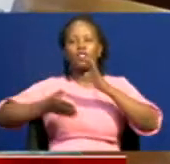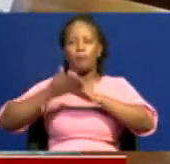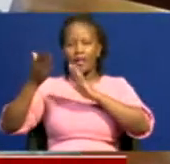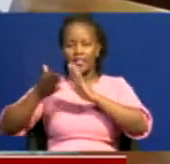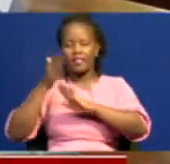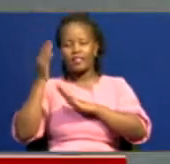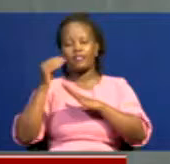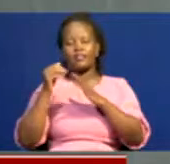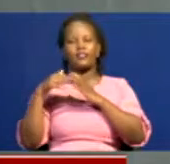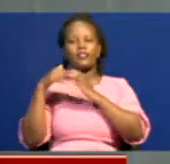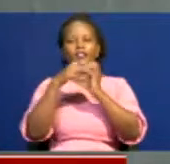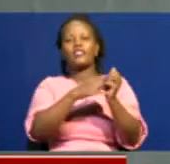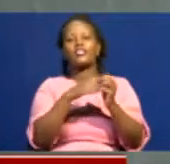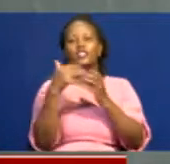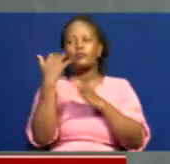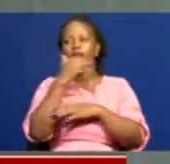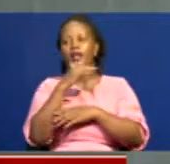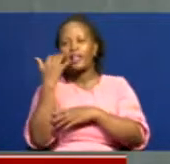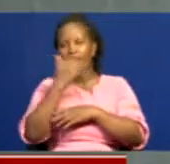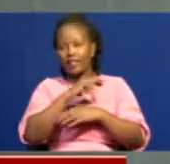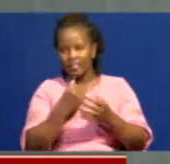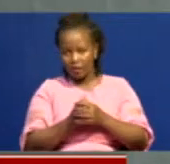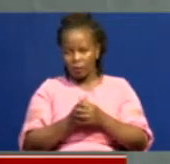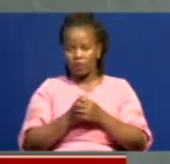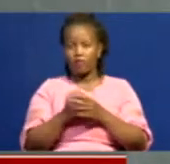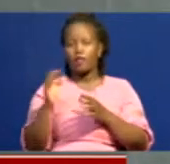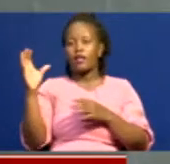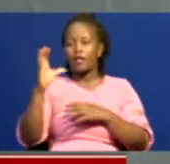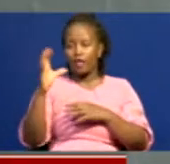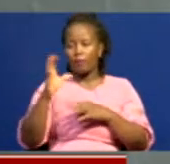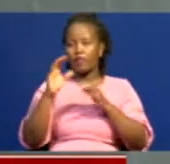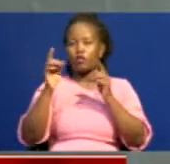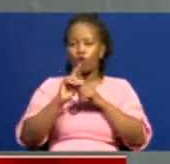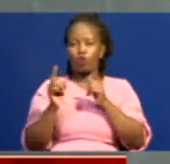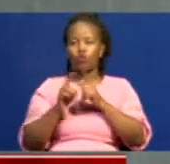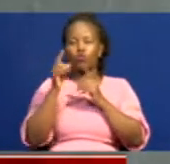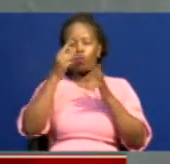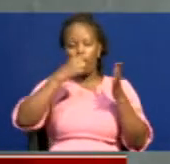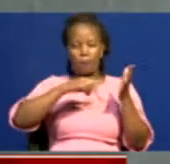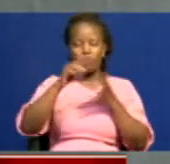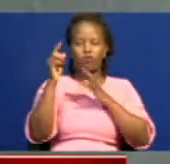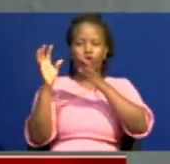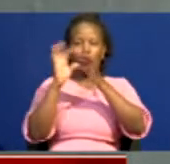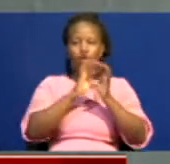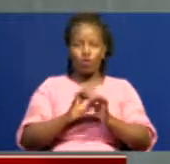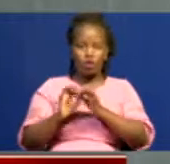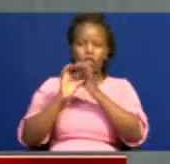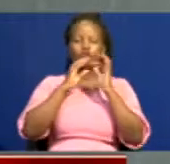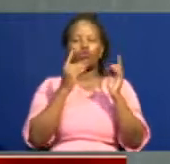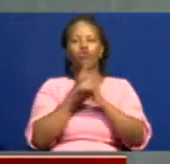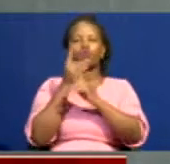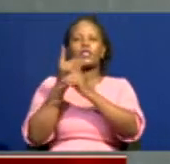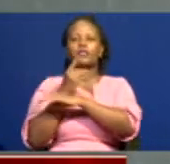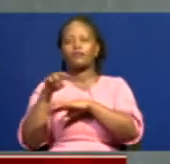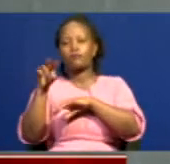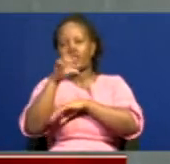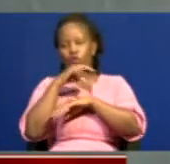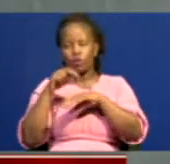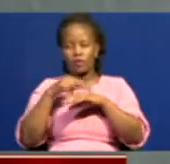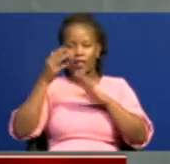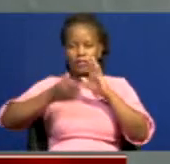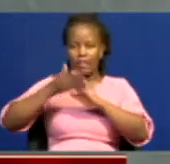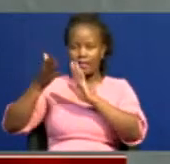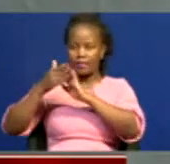Rigathi Gachagua. Cabinet also committed the coordination of all state efforts to the National Disaster Operations Center, which